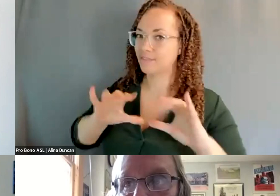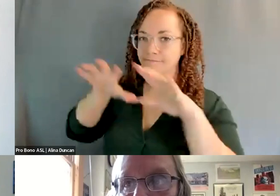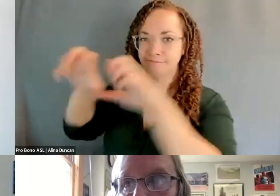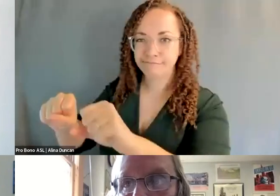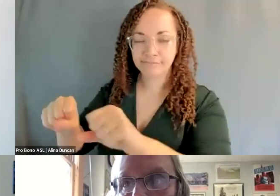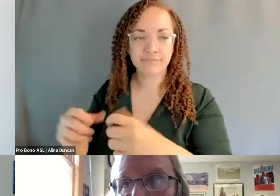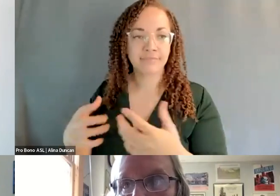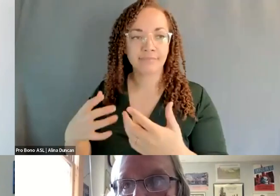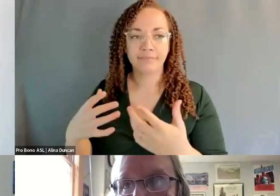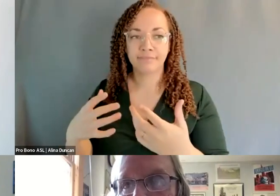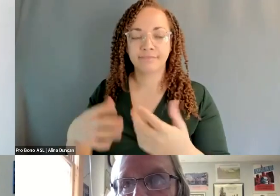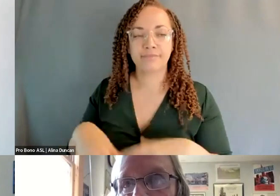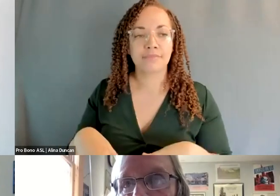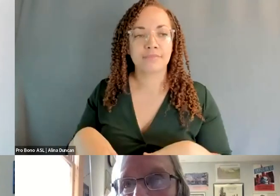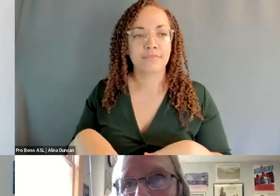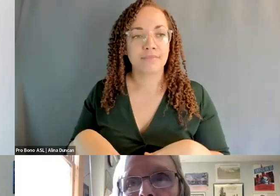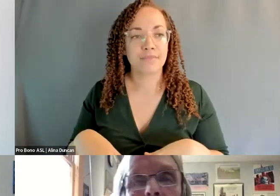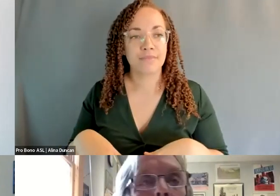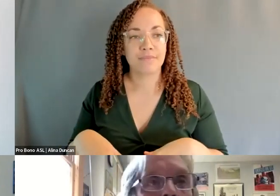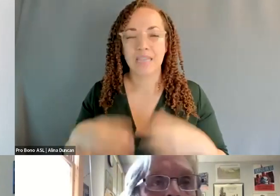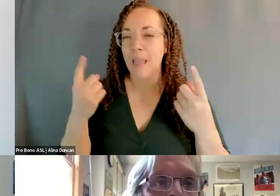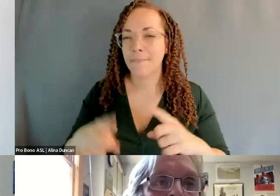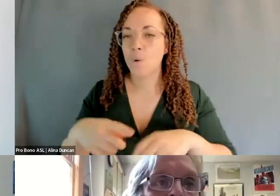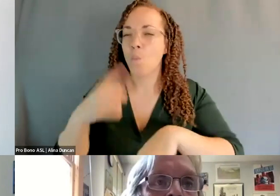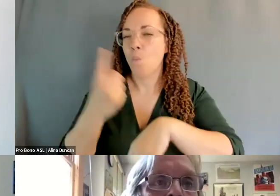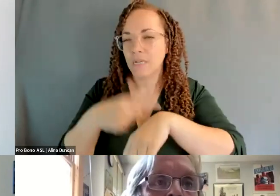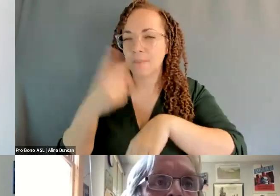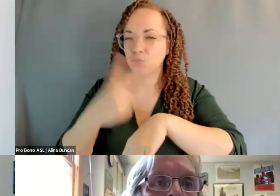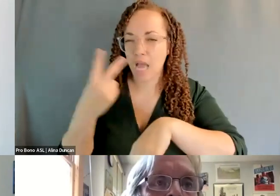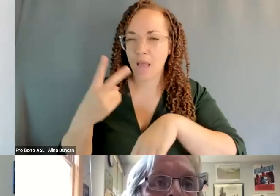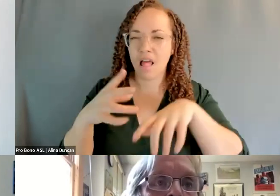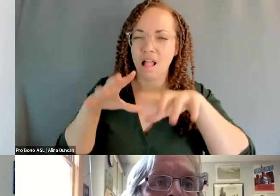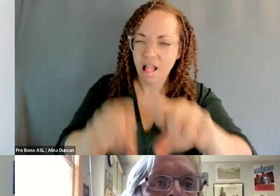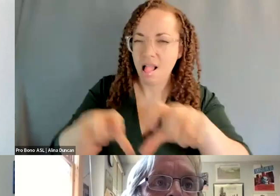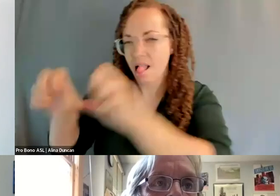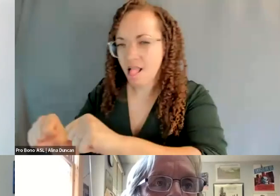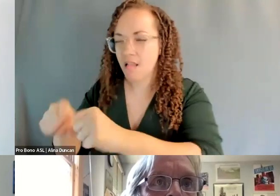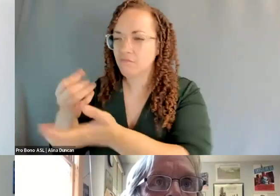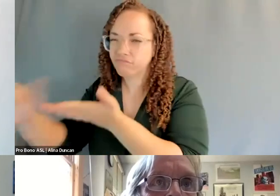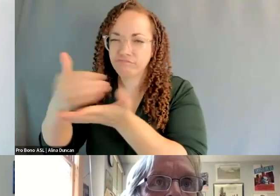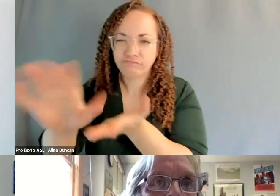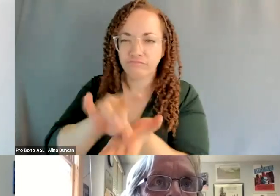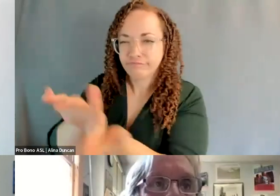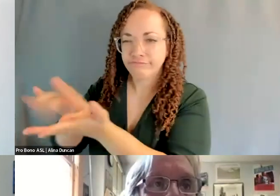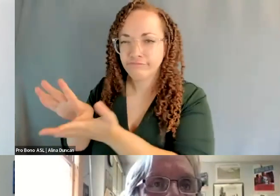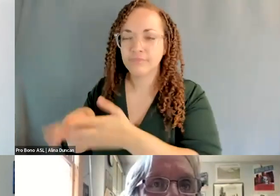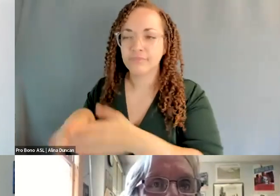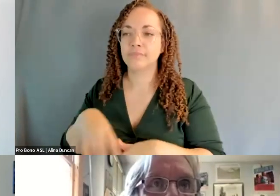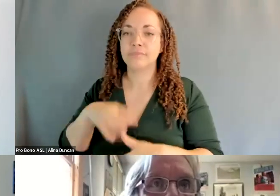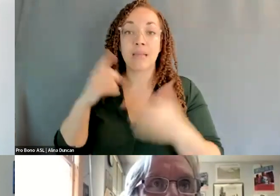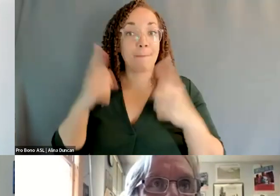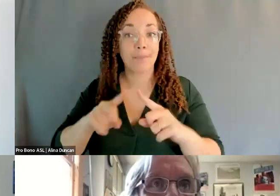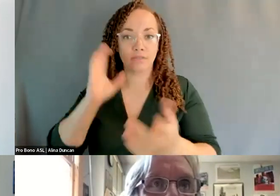The only thing they did, it at one or two sites, and then they stopped. And really, the only thing that stopped them was there was large